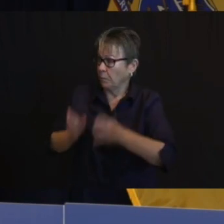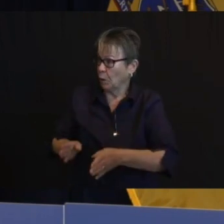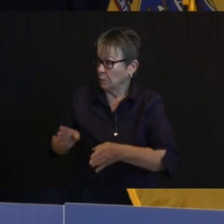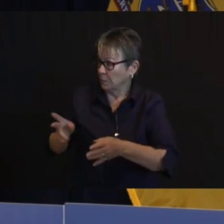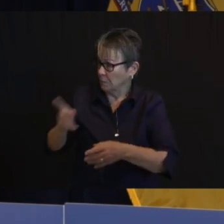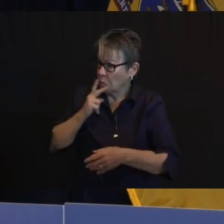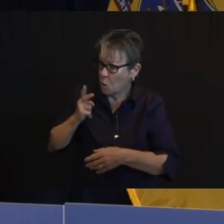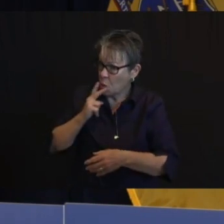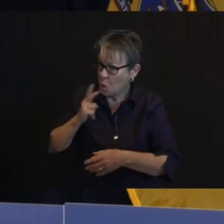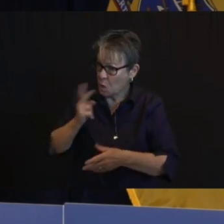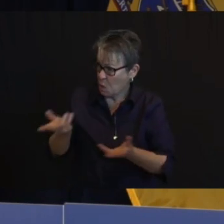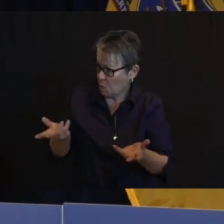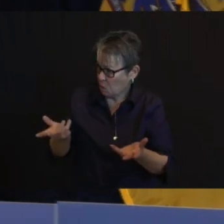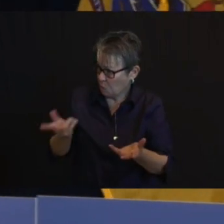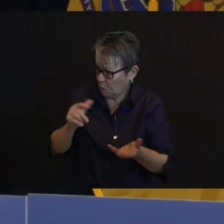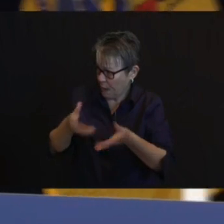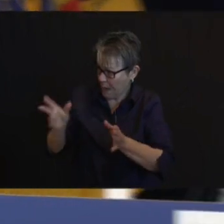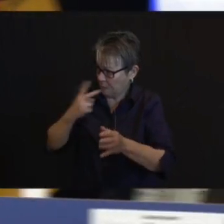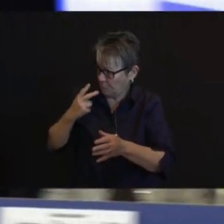place.